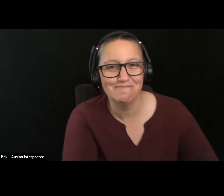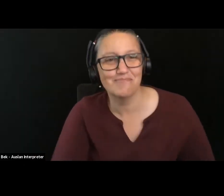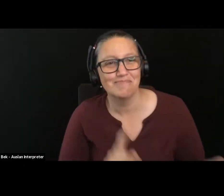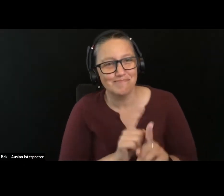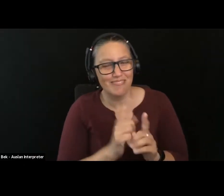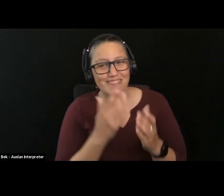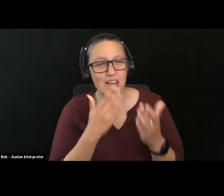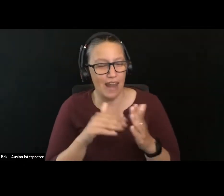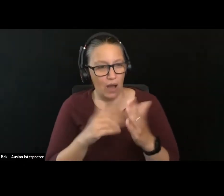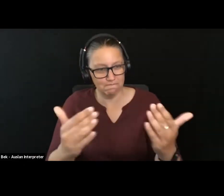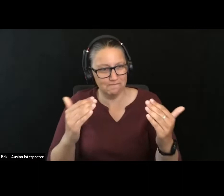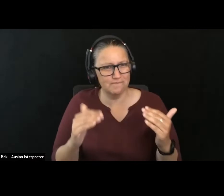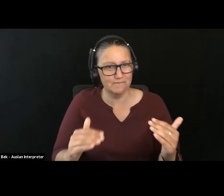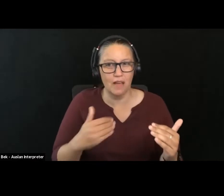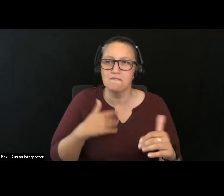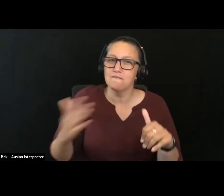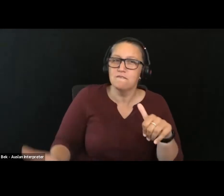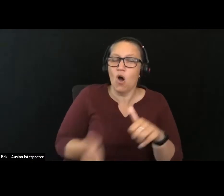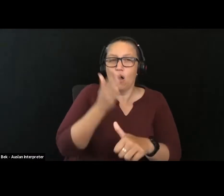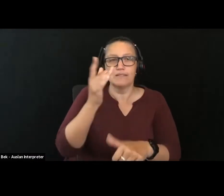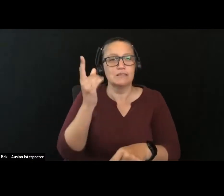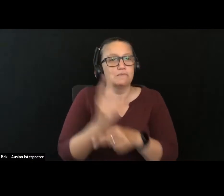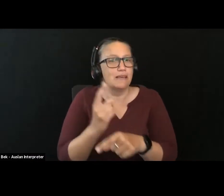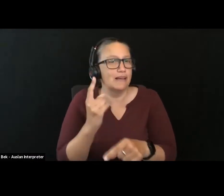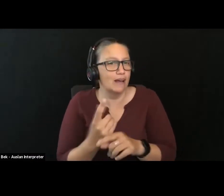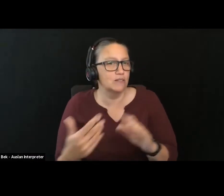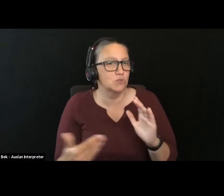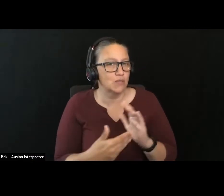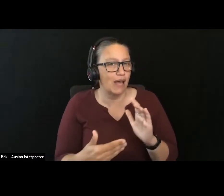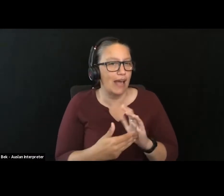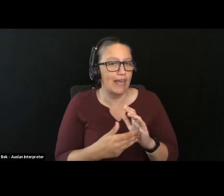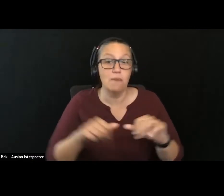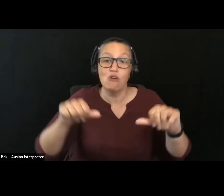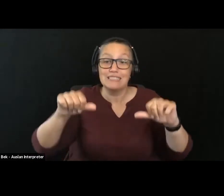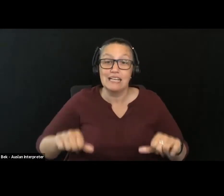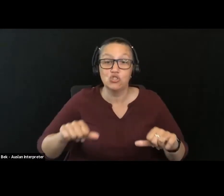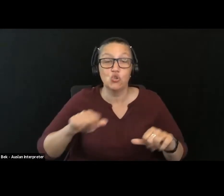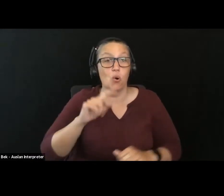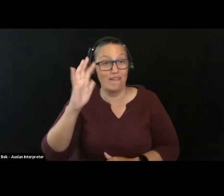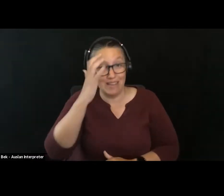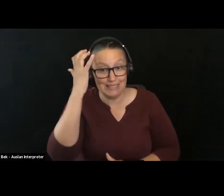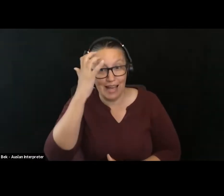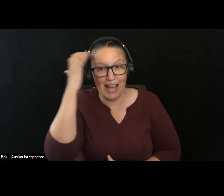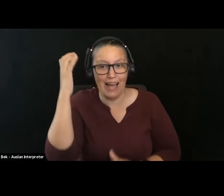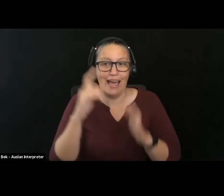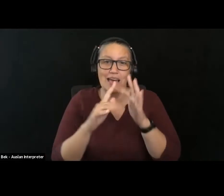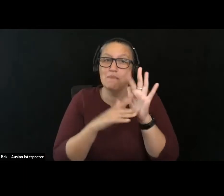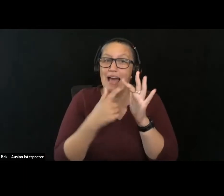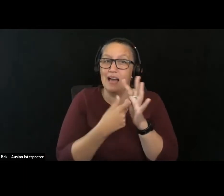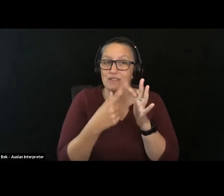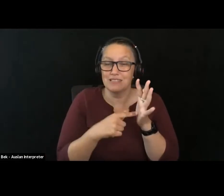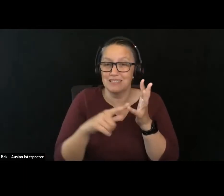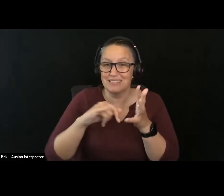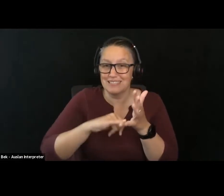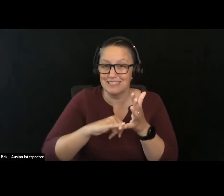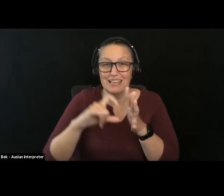Moving swiftly on, our first speaker this morning is Presidential Professor Emeritus David T. Courtwright, who is